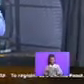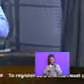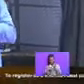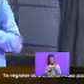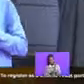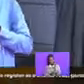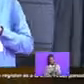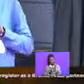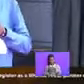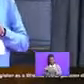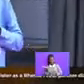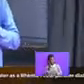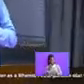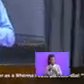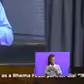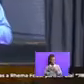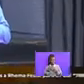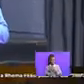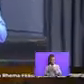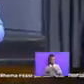again I want you to have